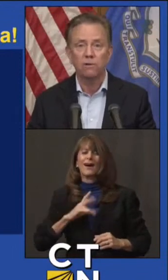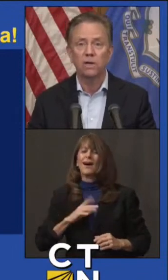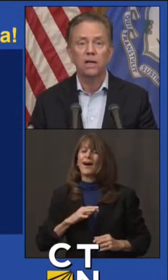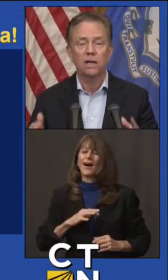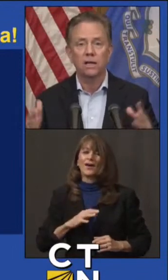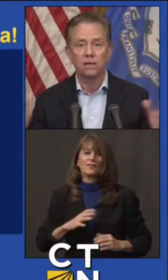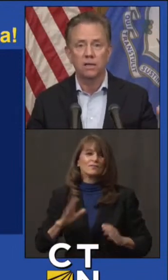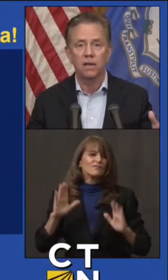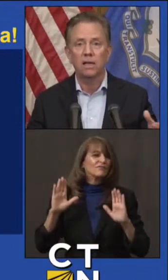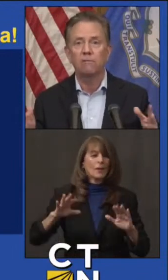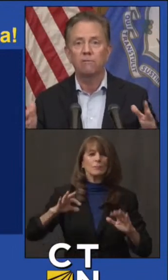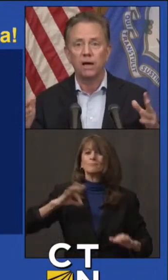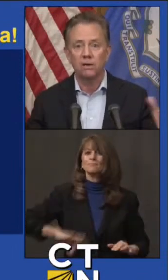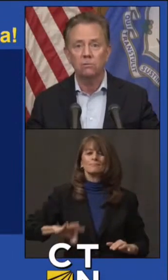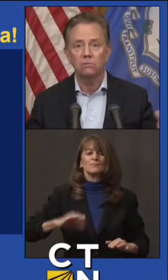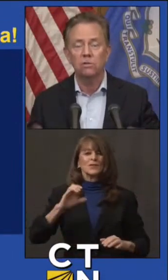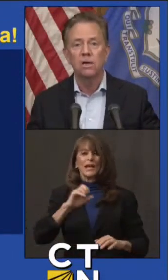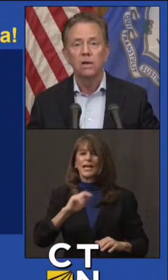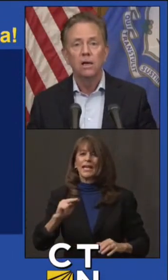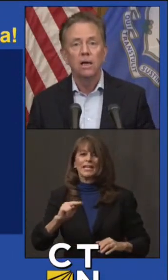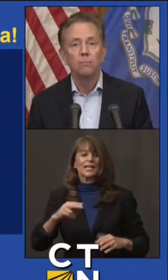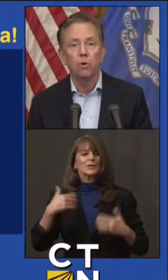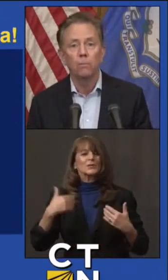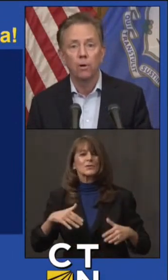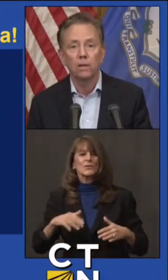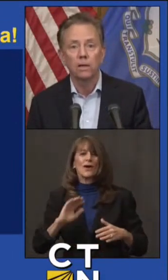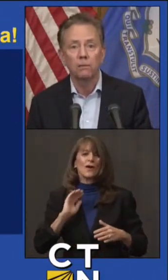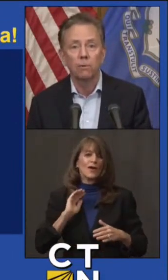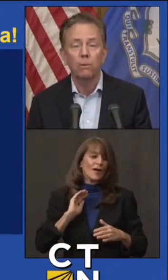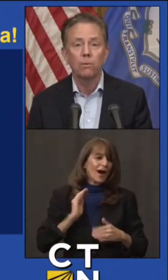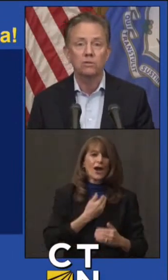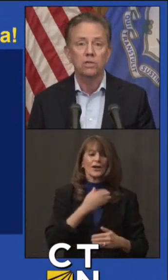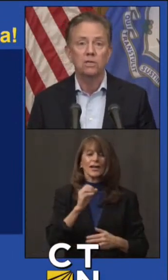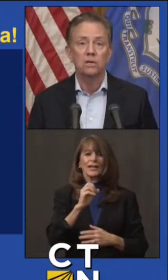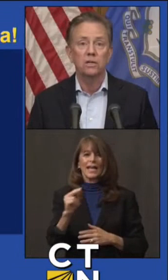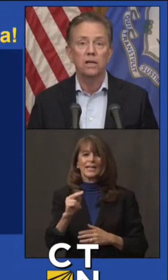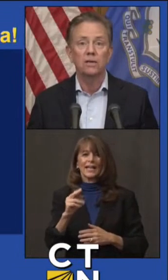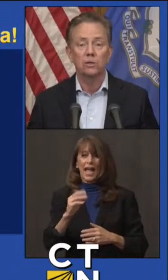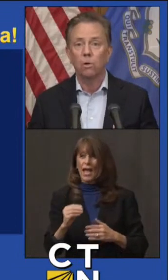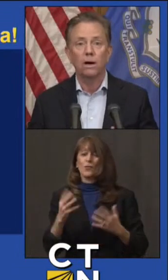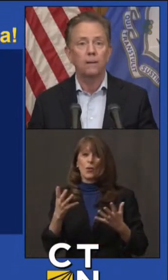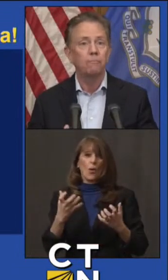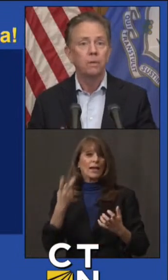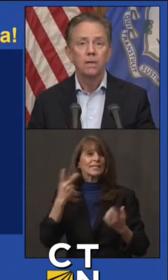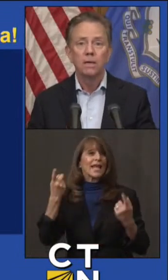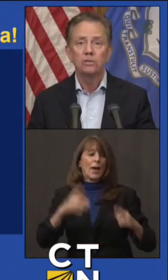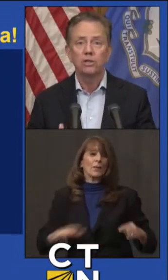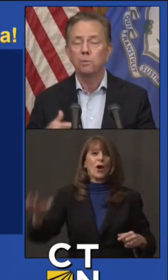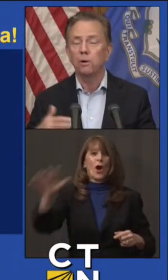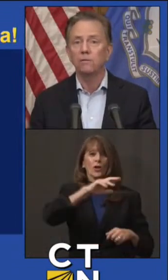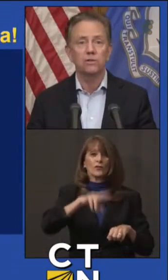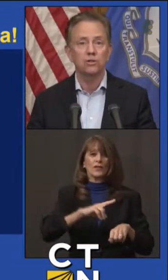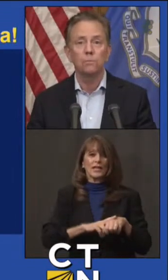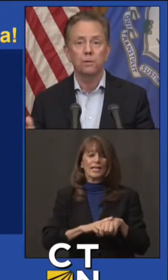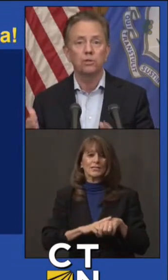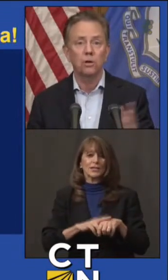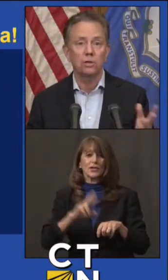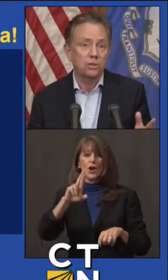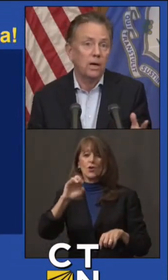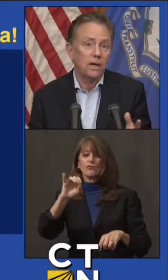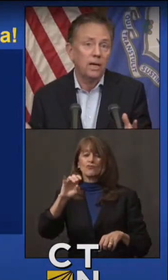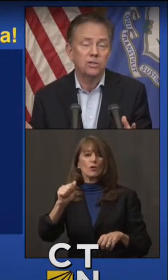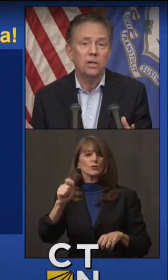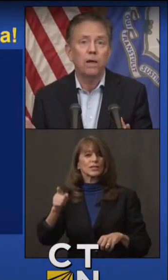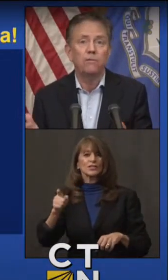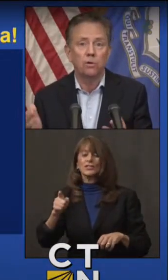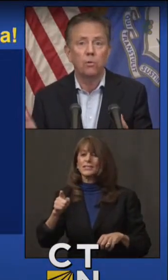for Connecticut, Connecticut values, and more broadly, what we want to see done nationwide. And she's part of a supercharged, I